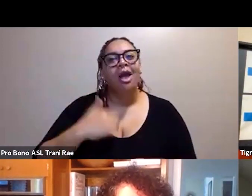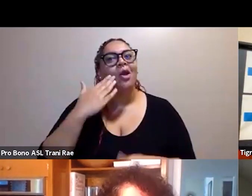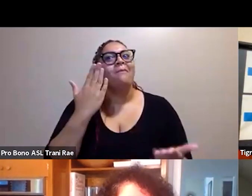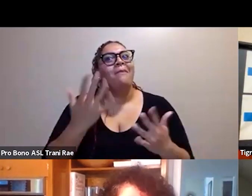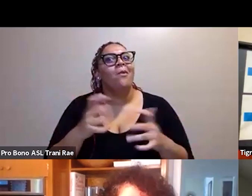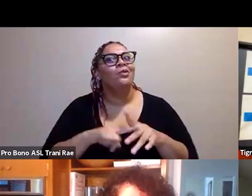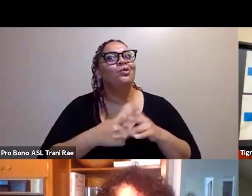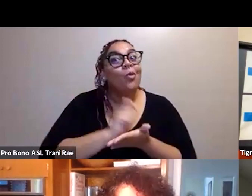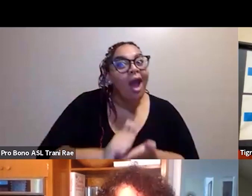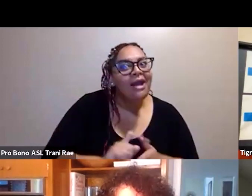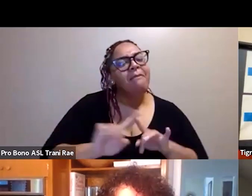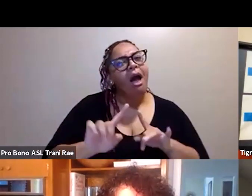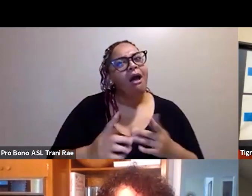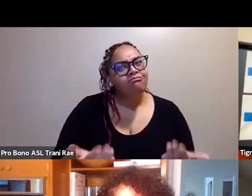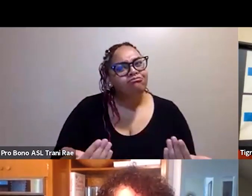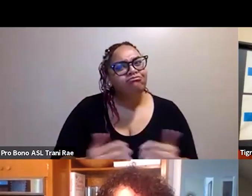Kat?